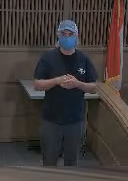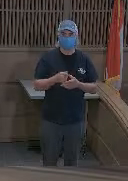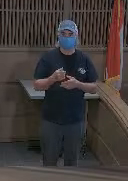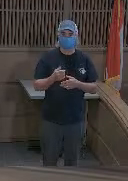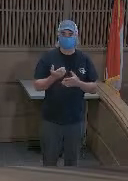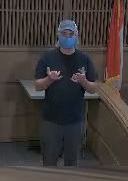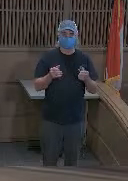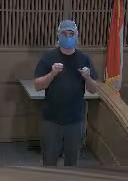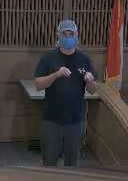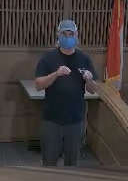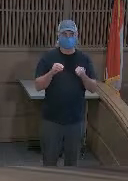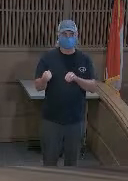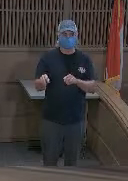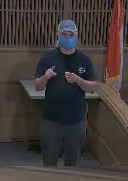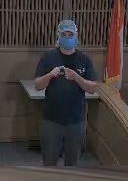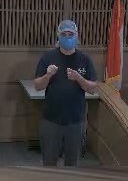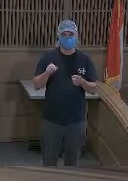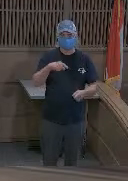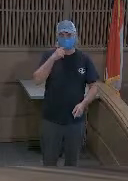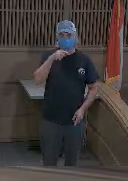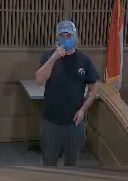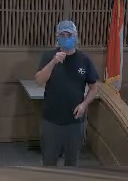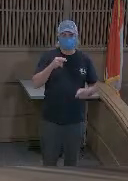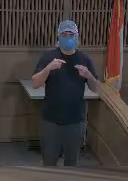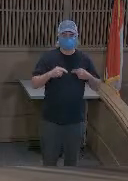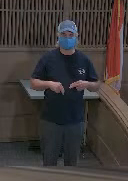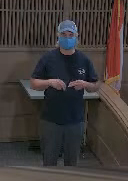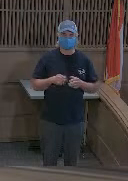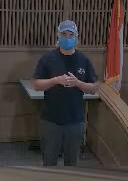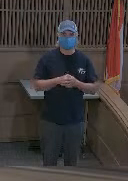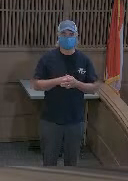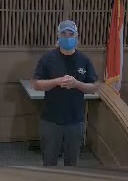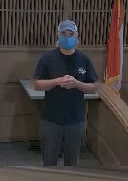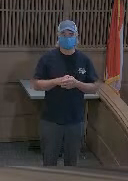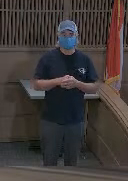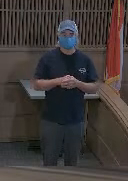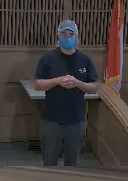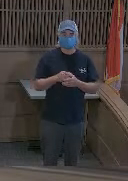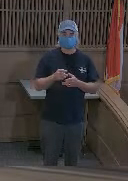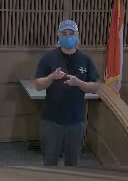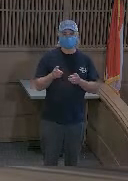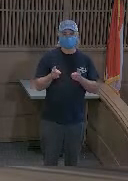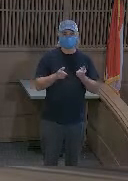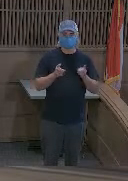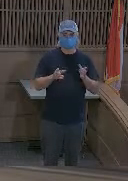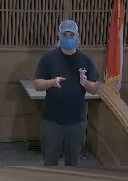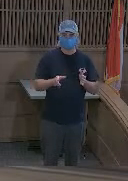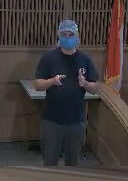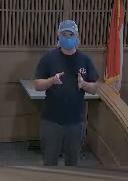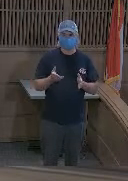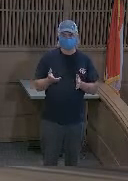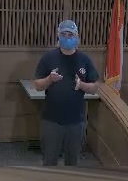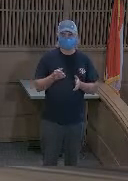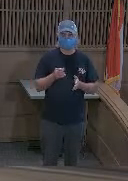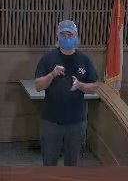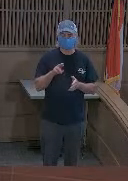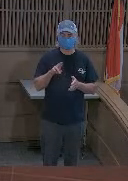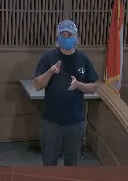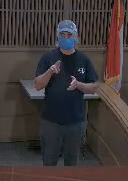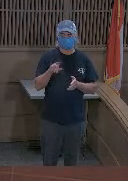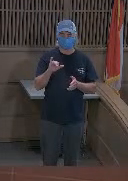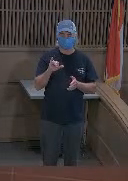move now and hear from Public Health, Dr. Charles Ruiz, who is the Director of the Southwest Georgia Health District.